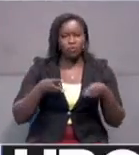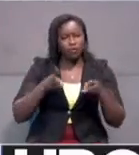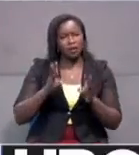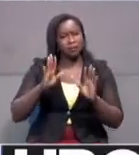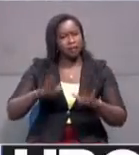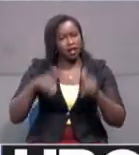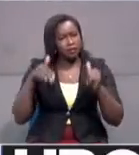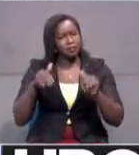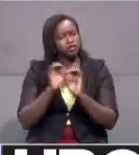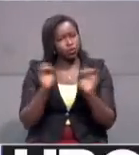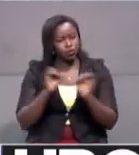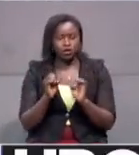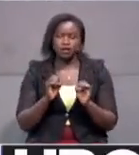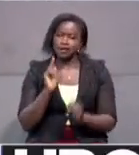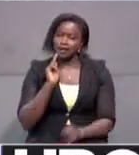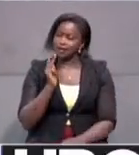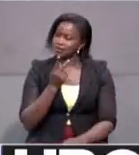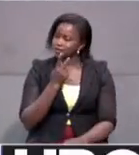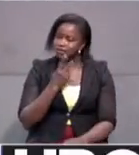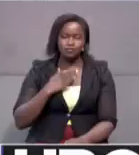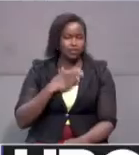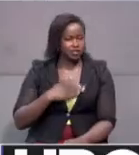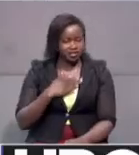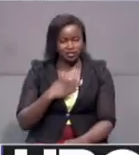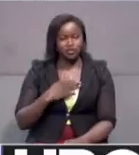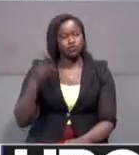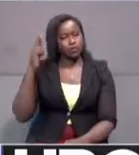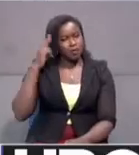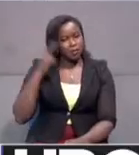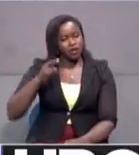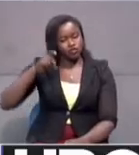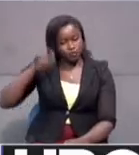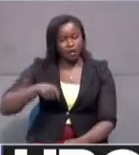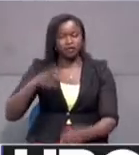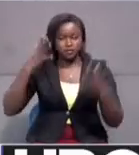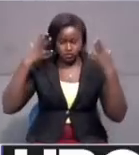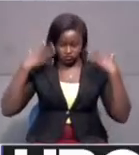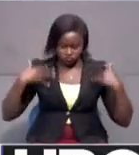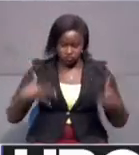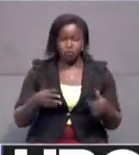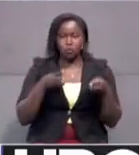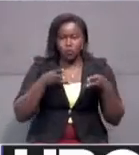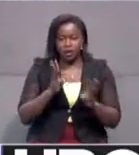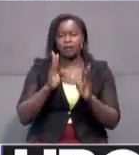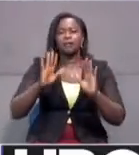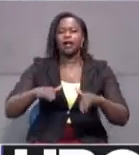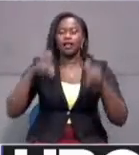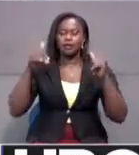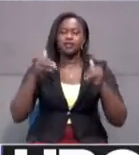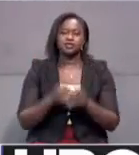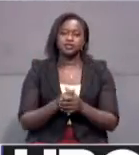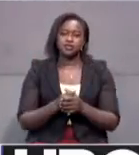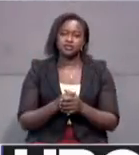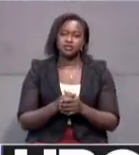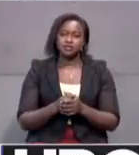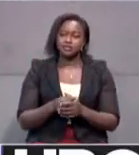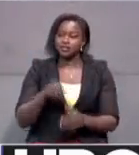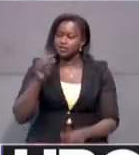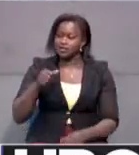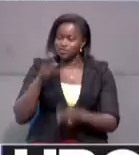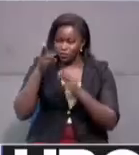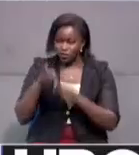way. Kindly do remember that you should be dressed in a parliamentary way. Yes, Honorable